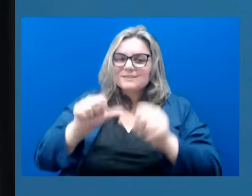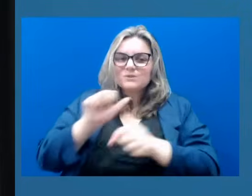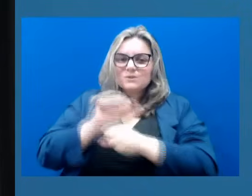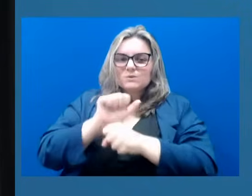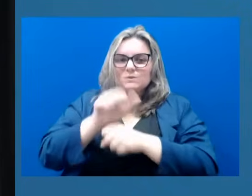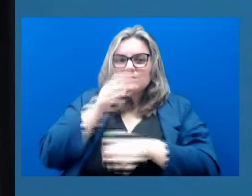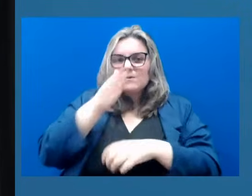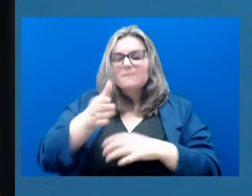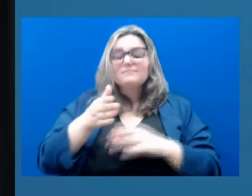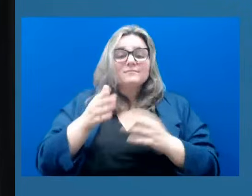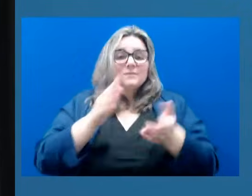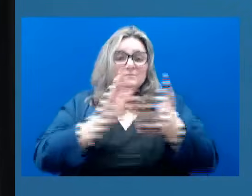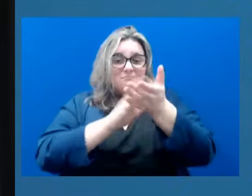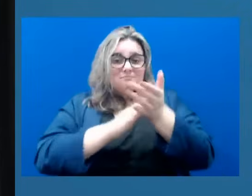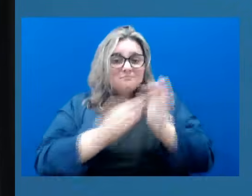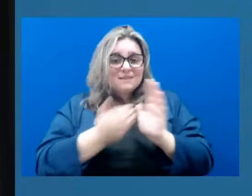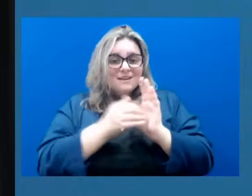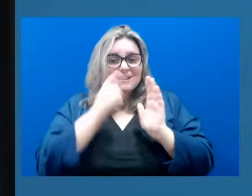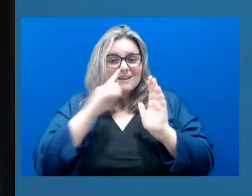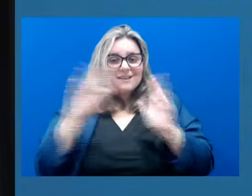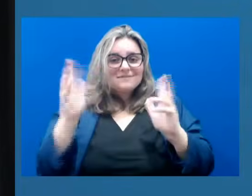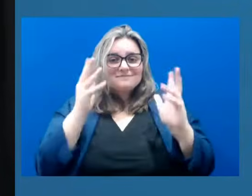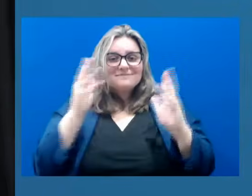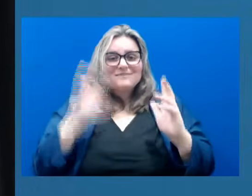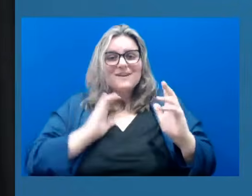governor, Kathy Hochul. Thank you so much.